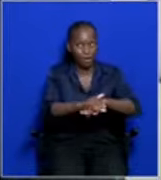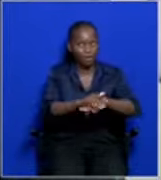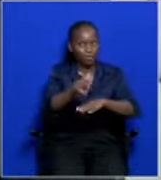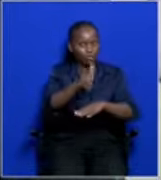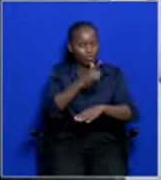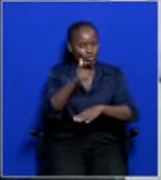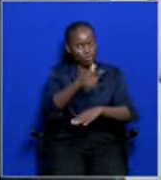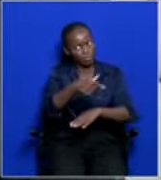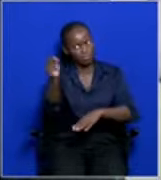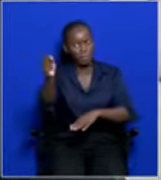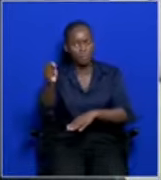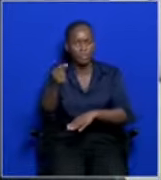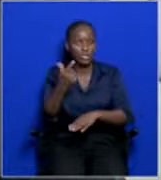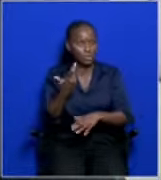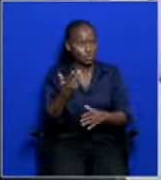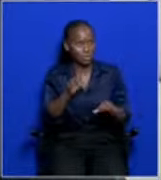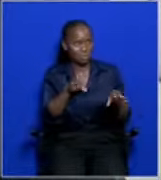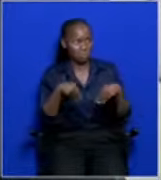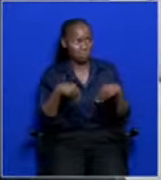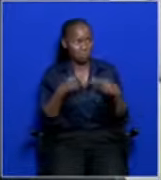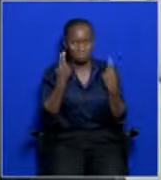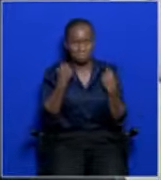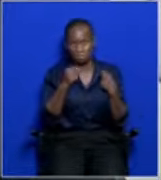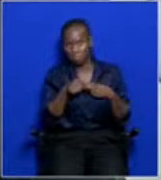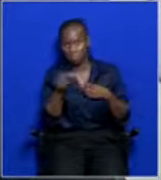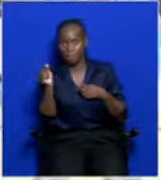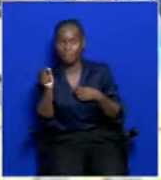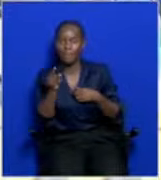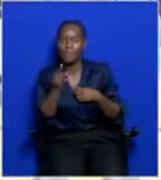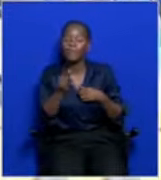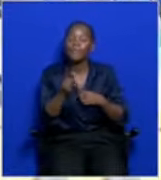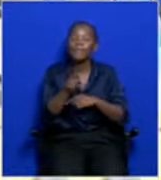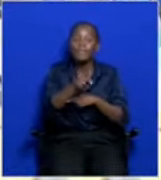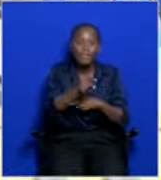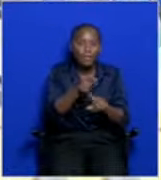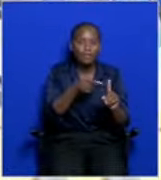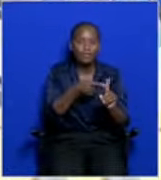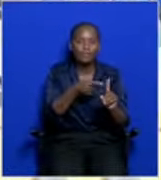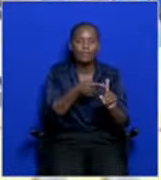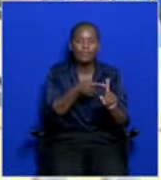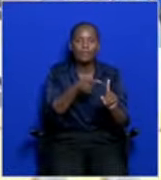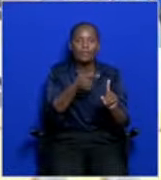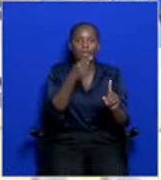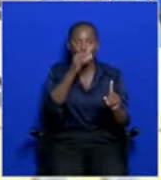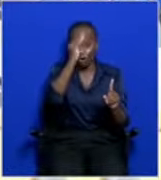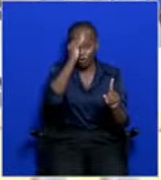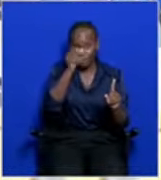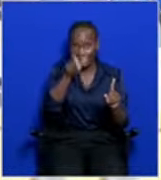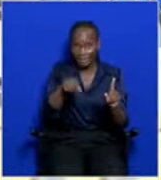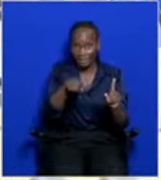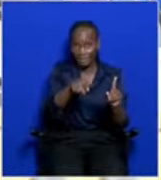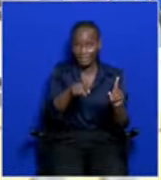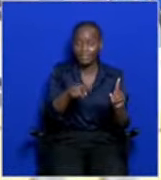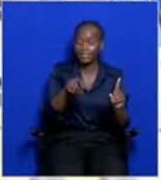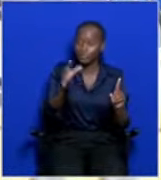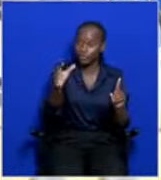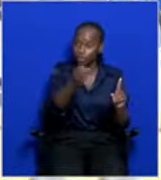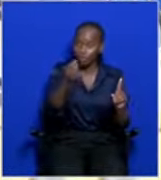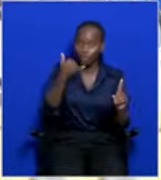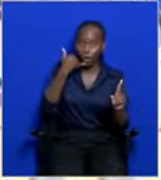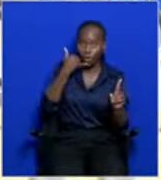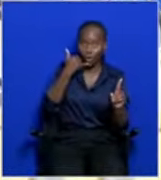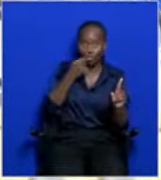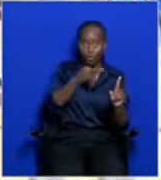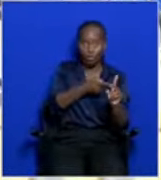officers took a cell phone belonging to the complainant employer. The EMPD officers also disconnected